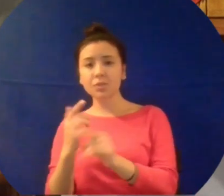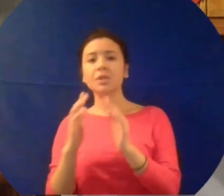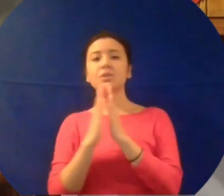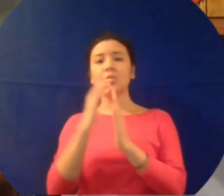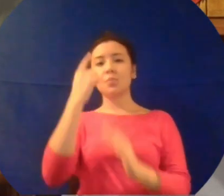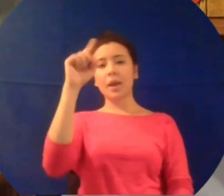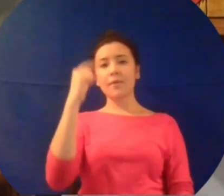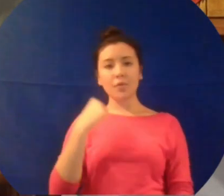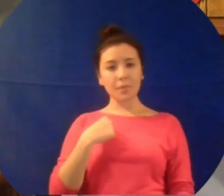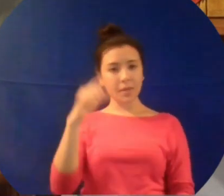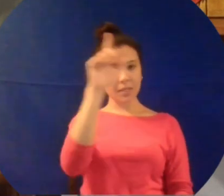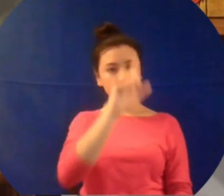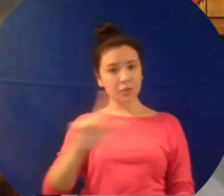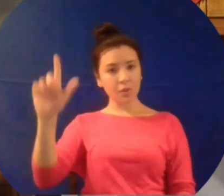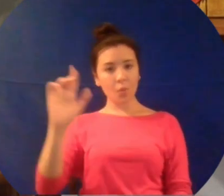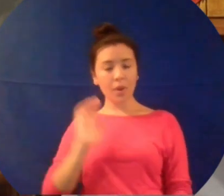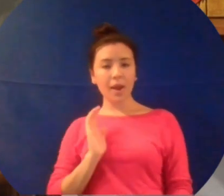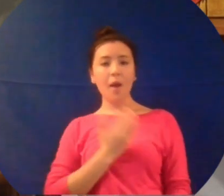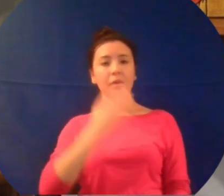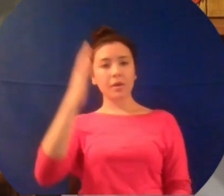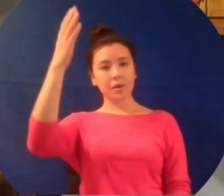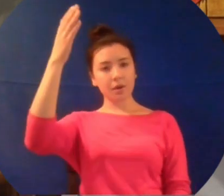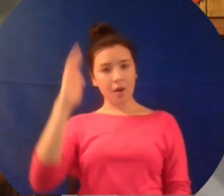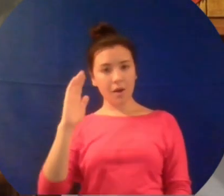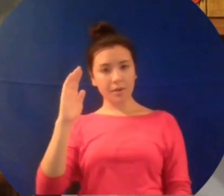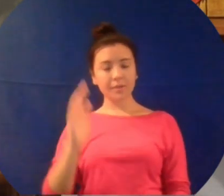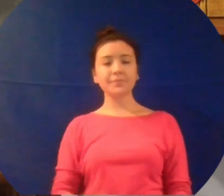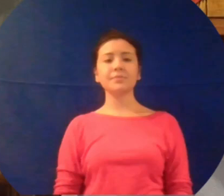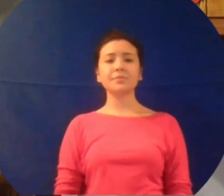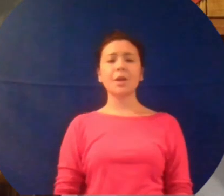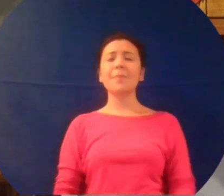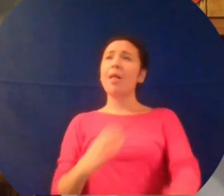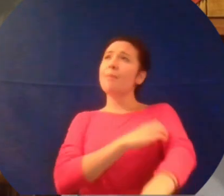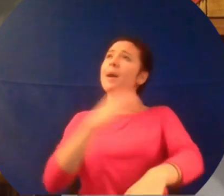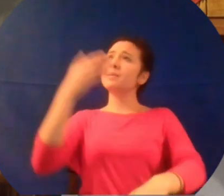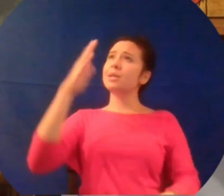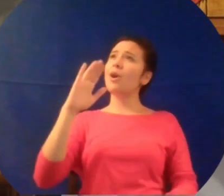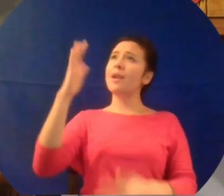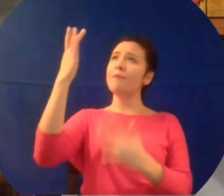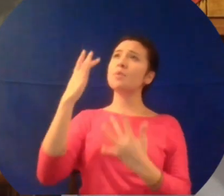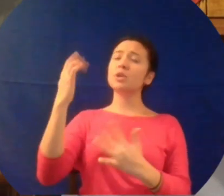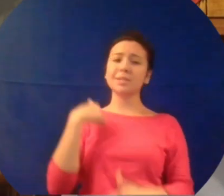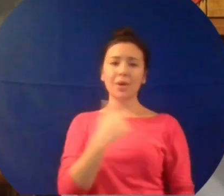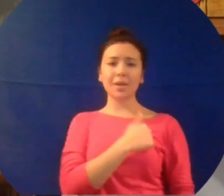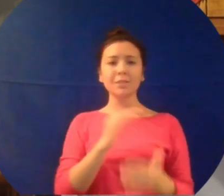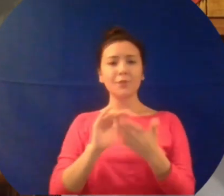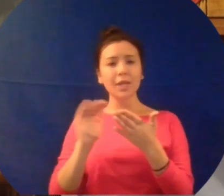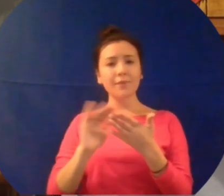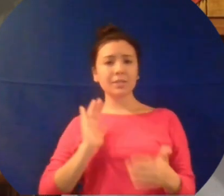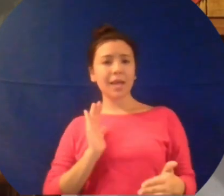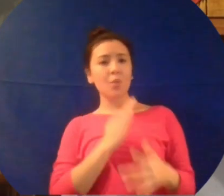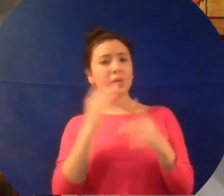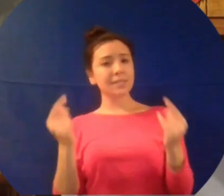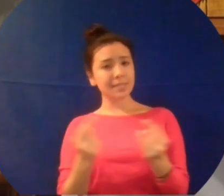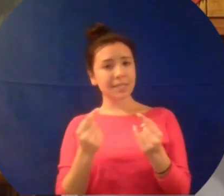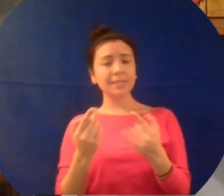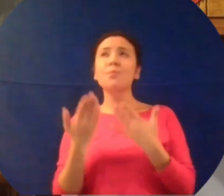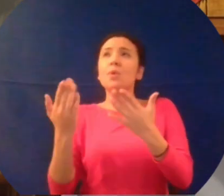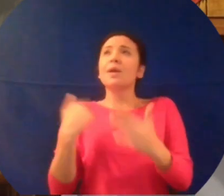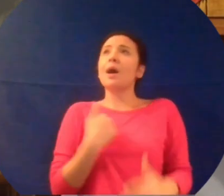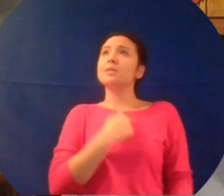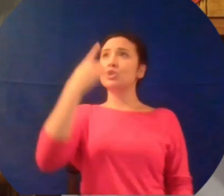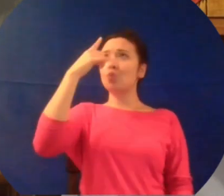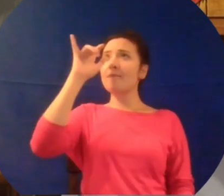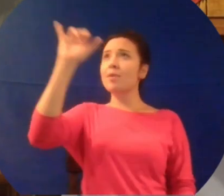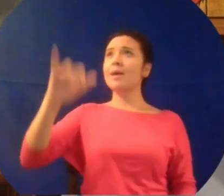brothers and sisters, to pray for me to the Lord our God. May Almighty God have mercy on us, forgive us our sins, and bring us